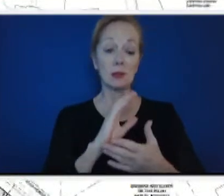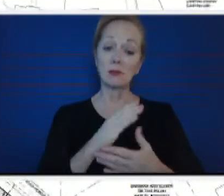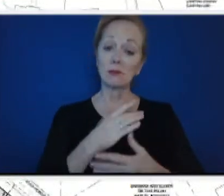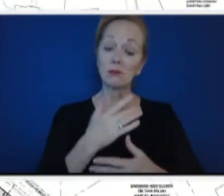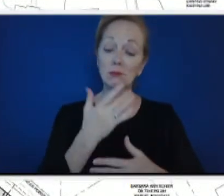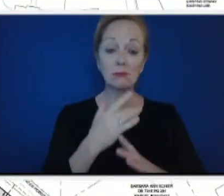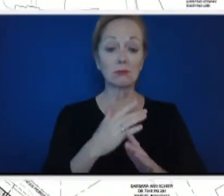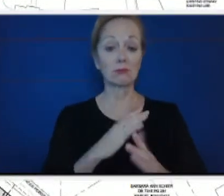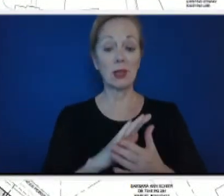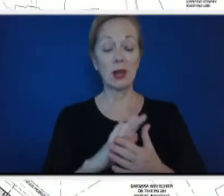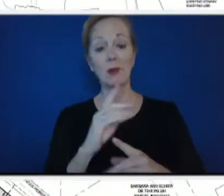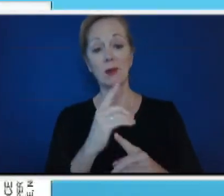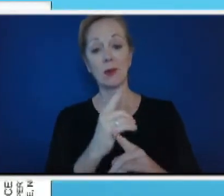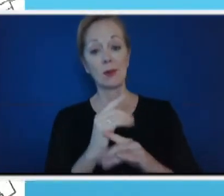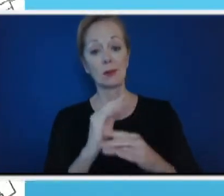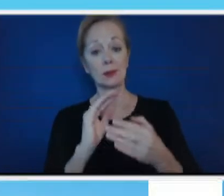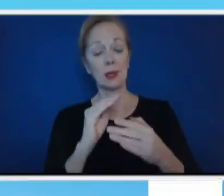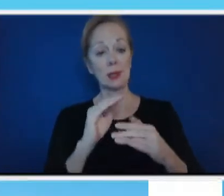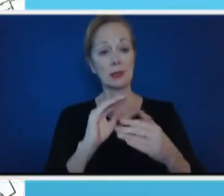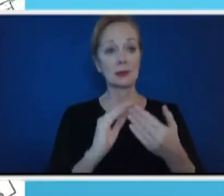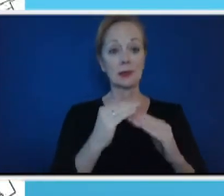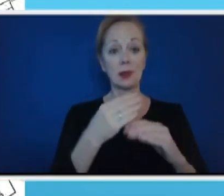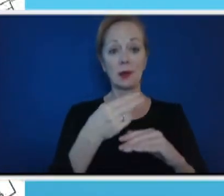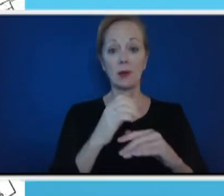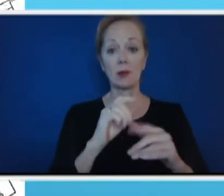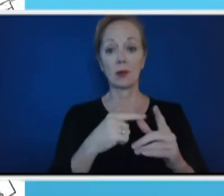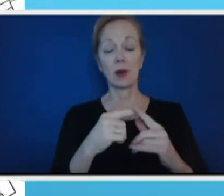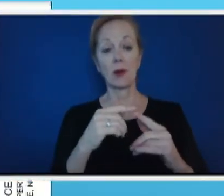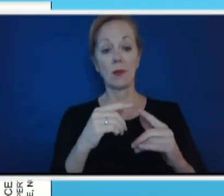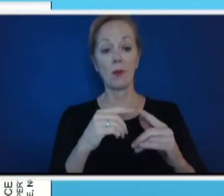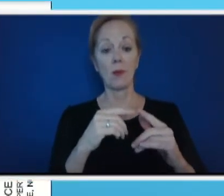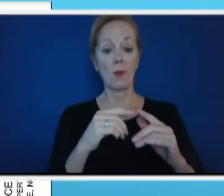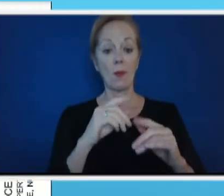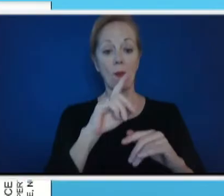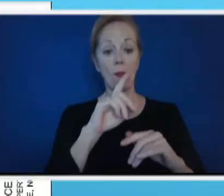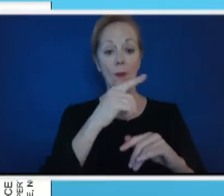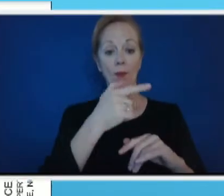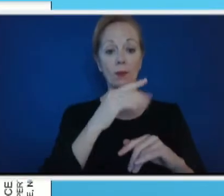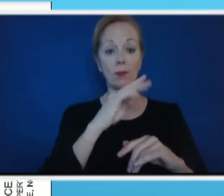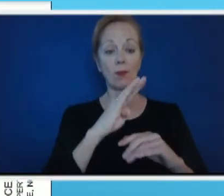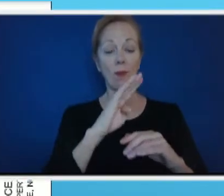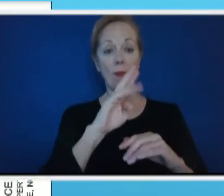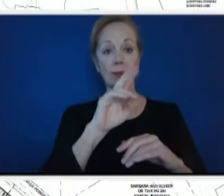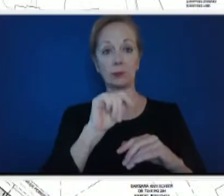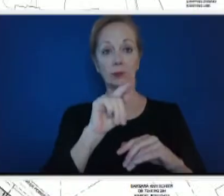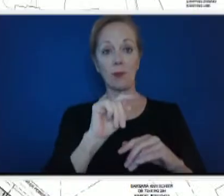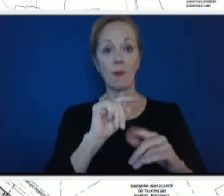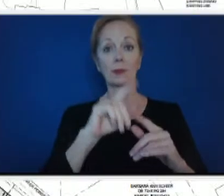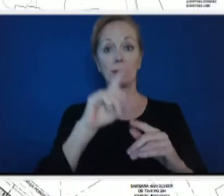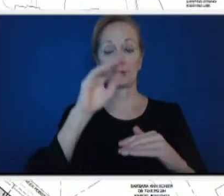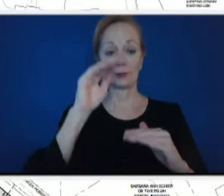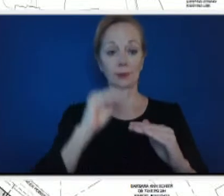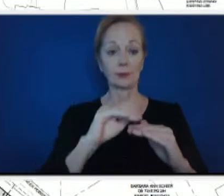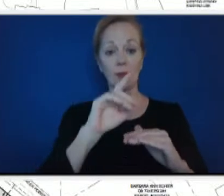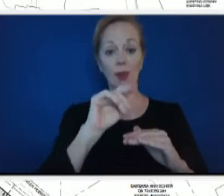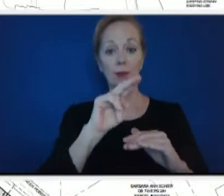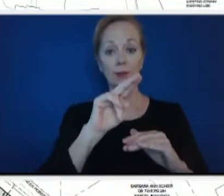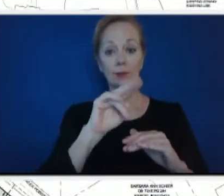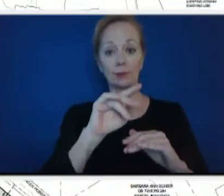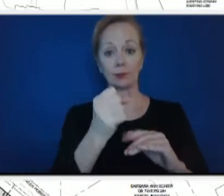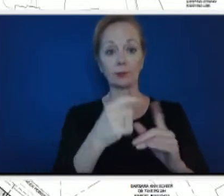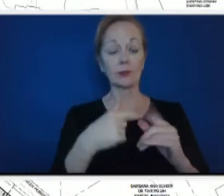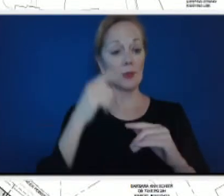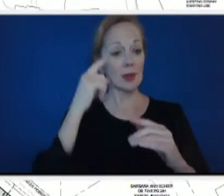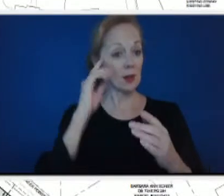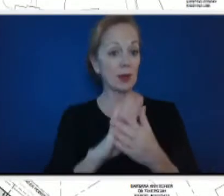live. Dave's right about the townhome concept. We started out this petition at 24 units. We are now down to 20 units, and we believe we can